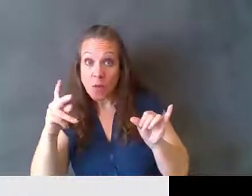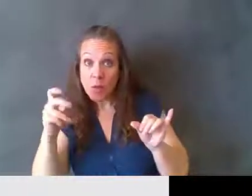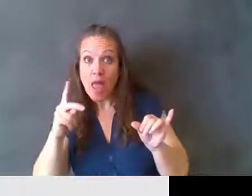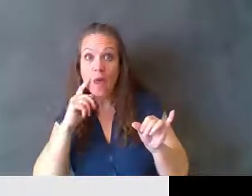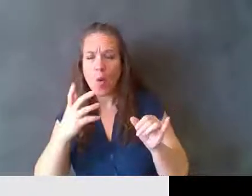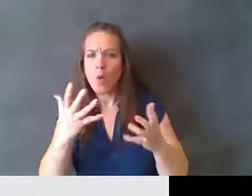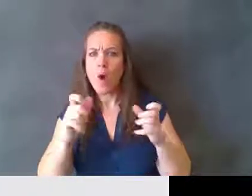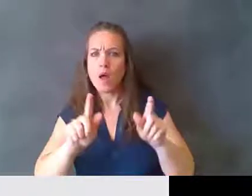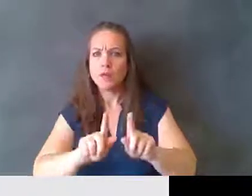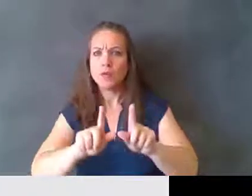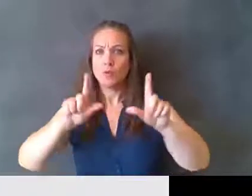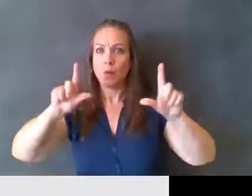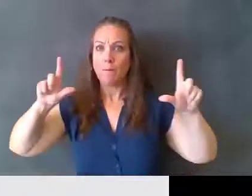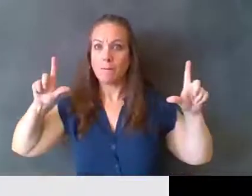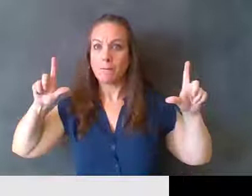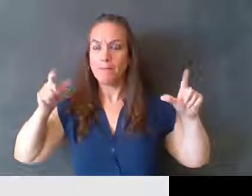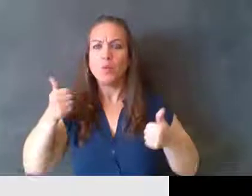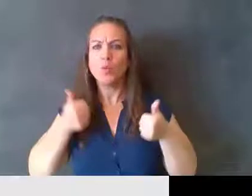in?